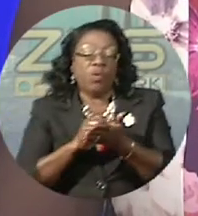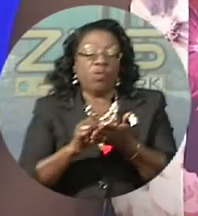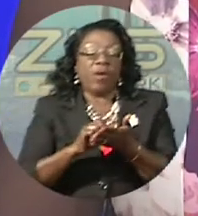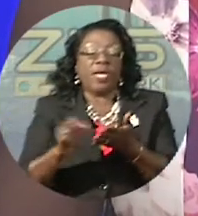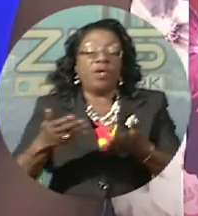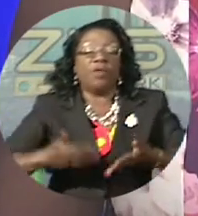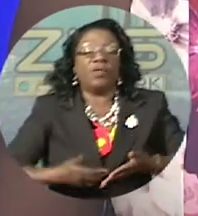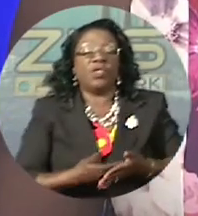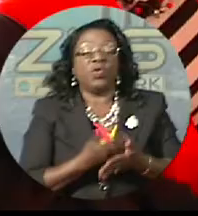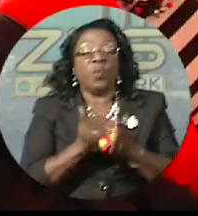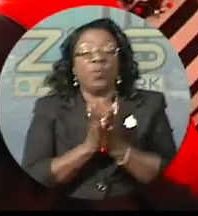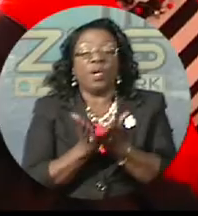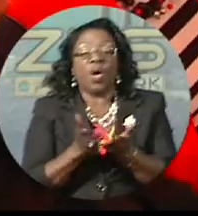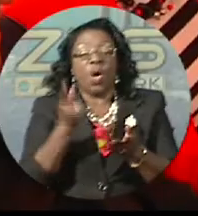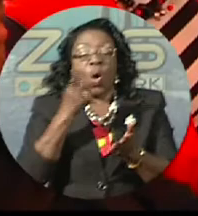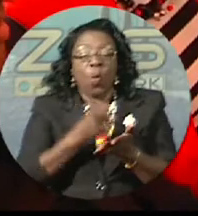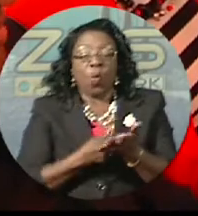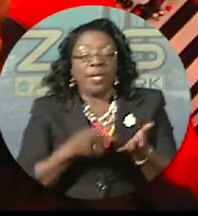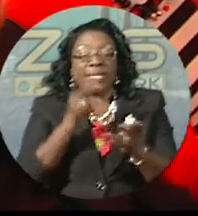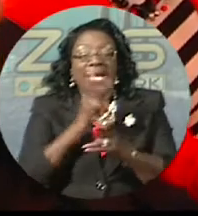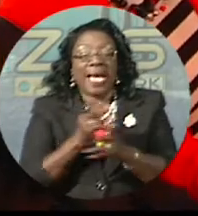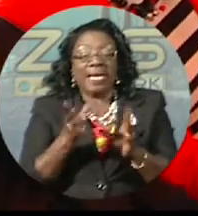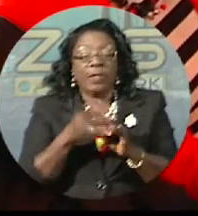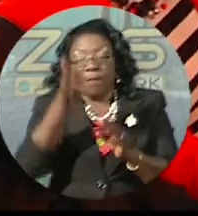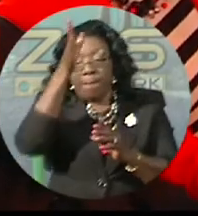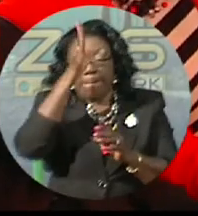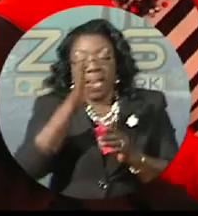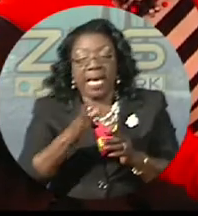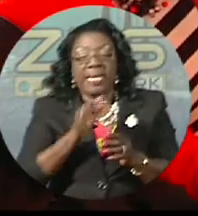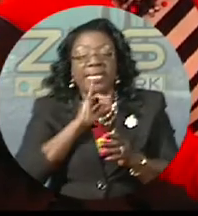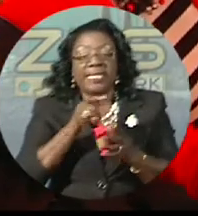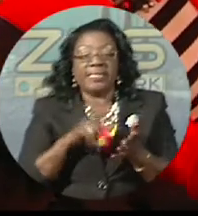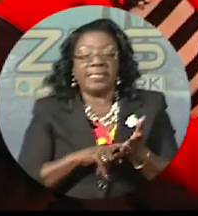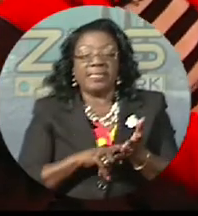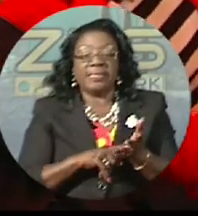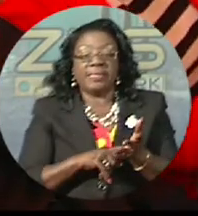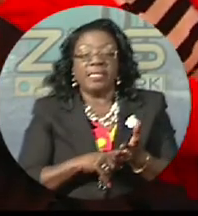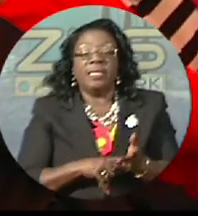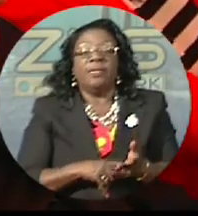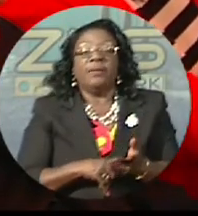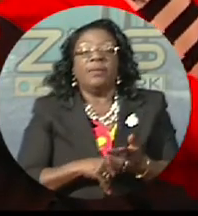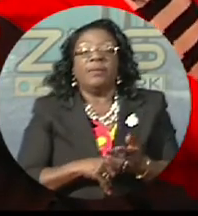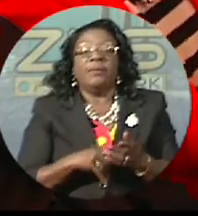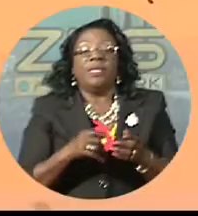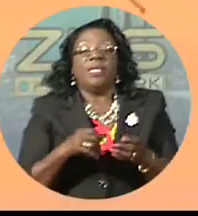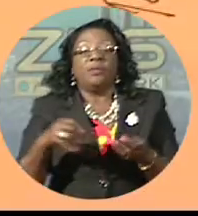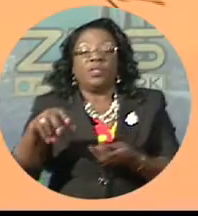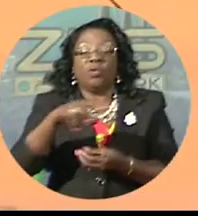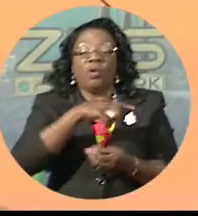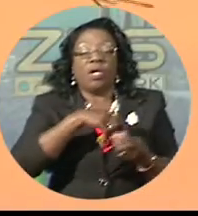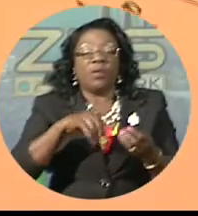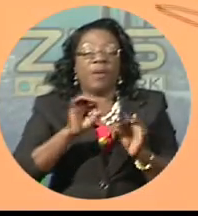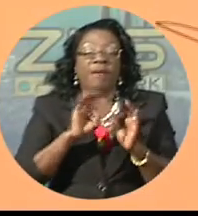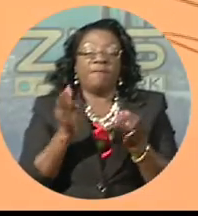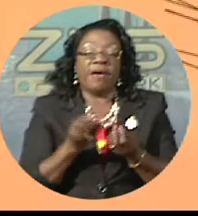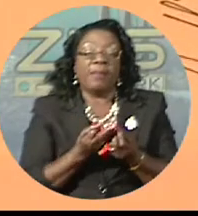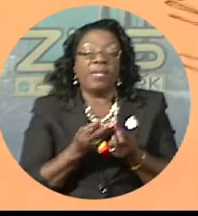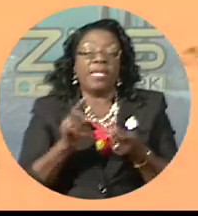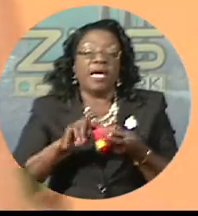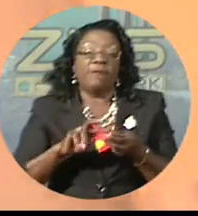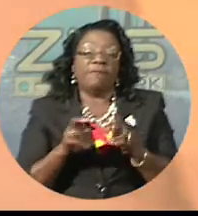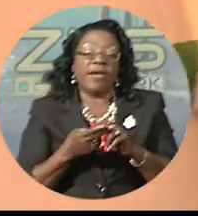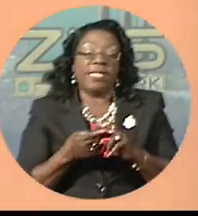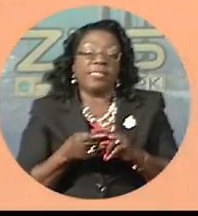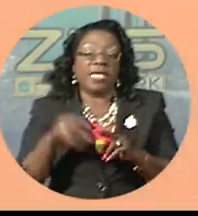Man Is This? The Duke of Windsor's Year in the Bahamas. Turnquest was surrounded by family and friends at the official launch at